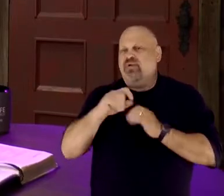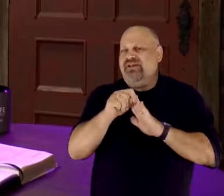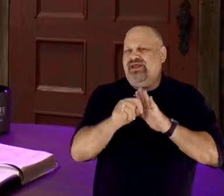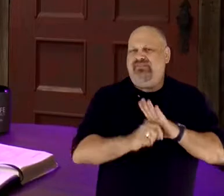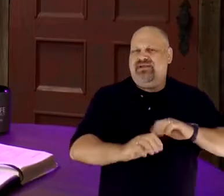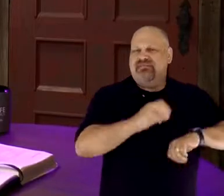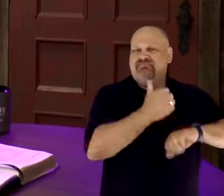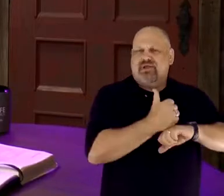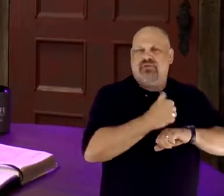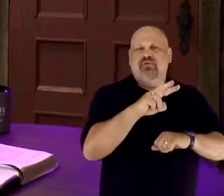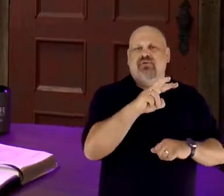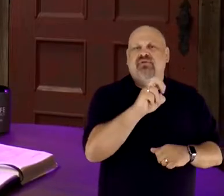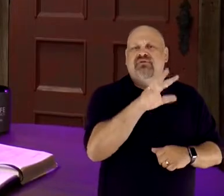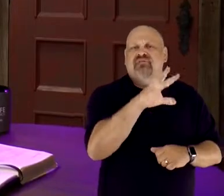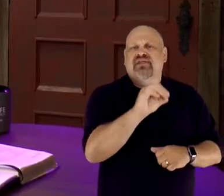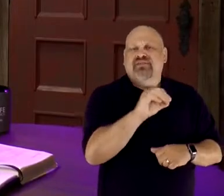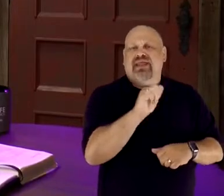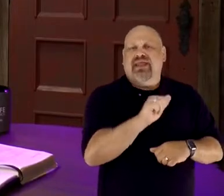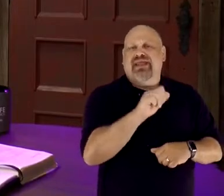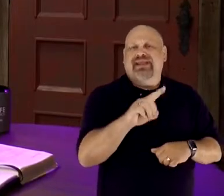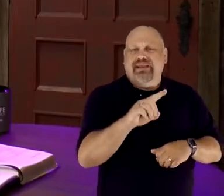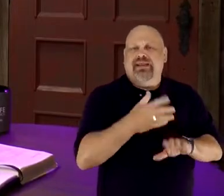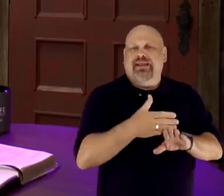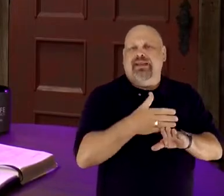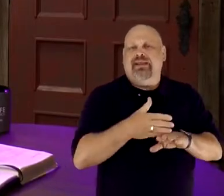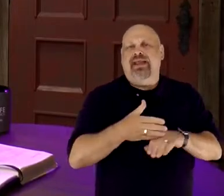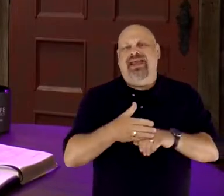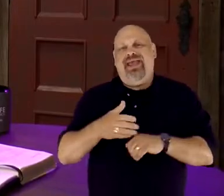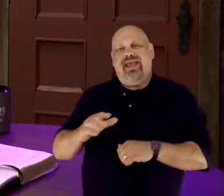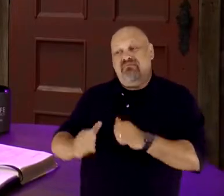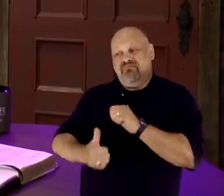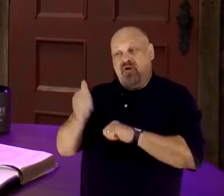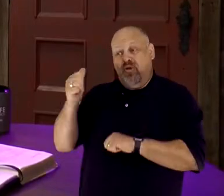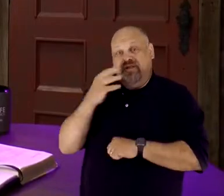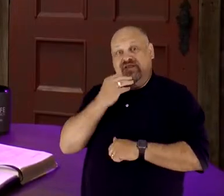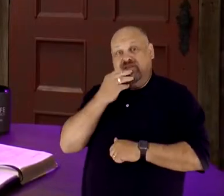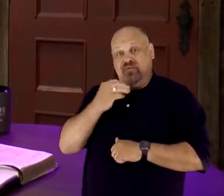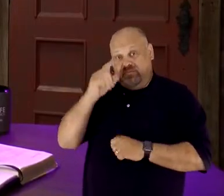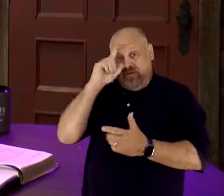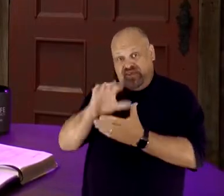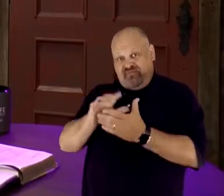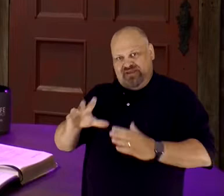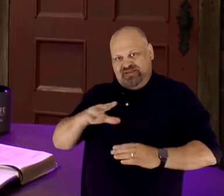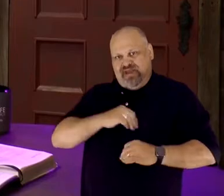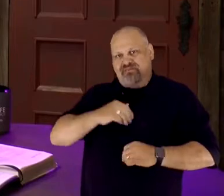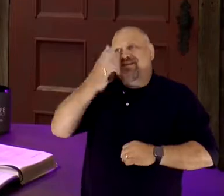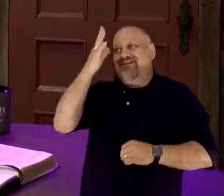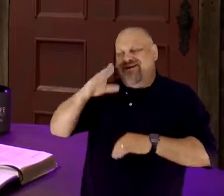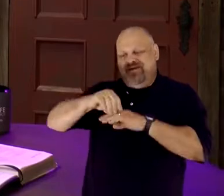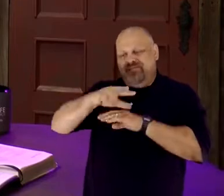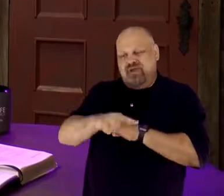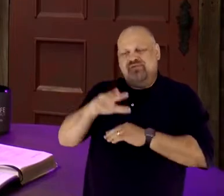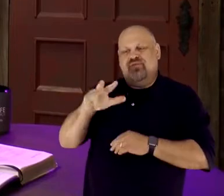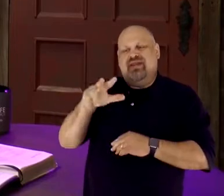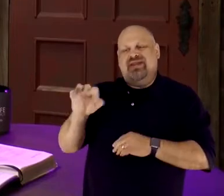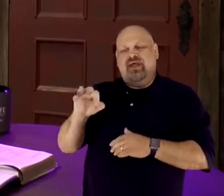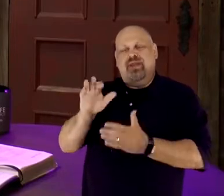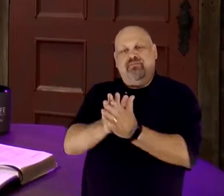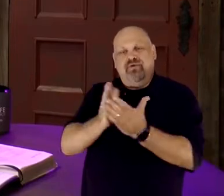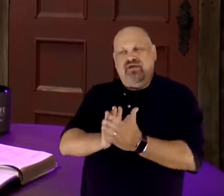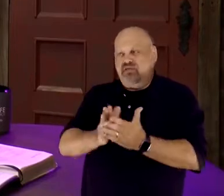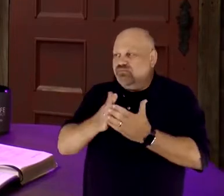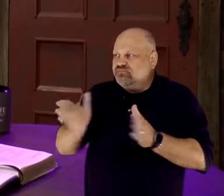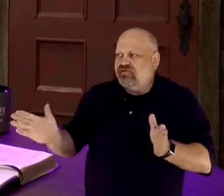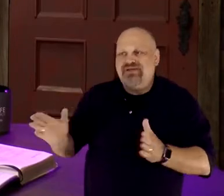AD, with the vast majority of Hebrew believers accepting the divine inspiration of 39 books, which had been widely